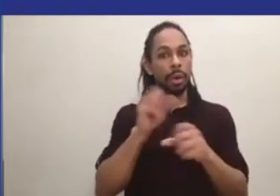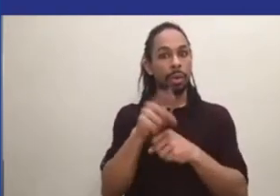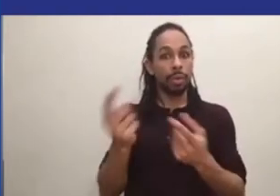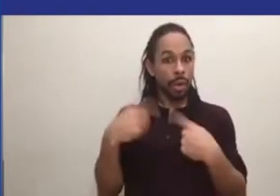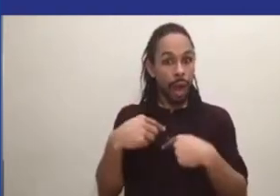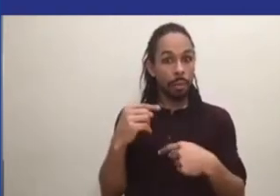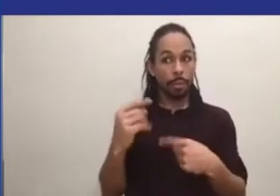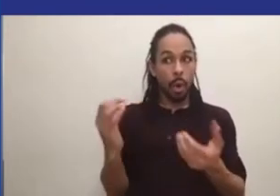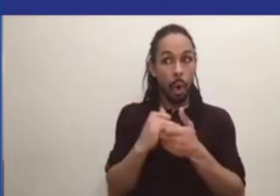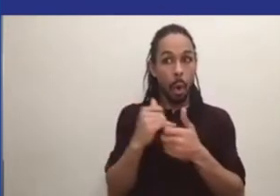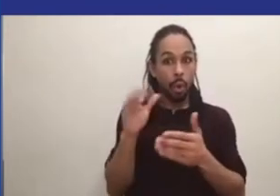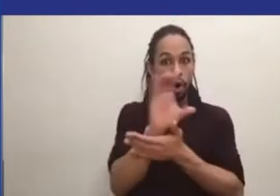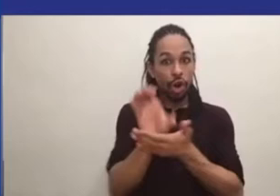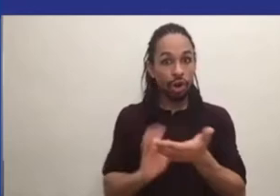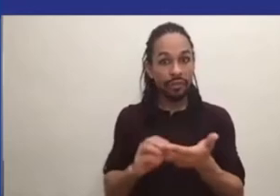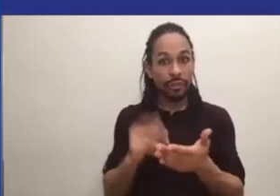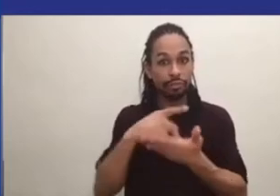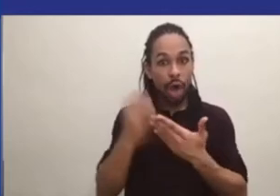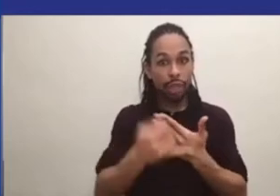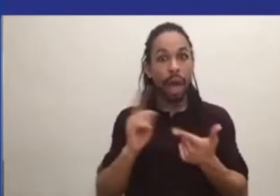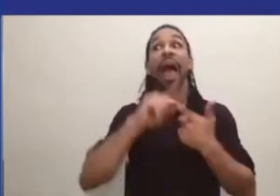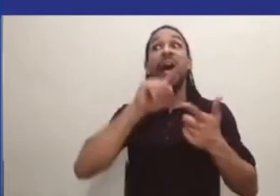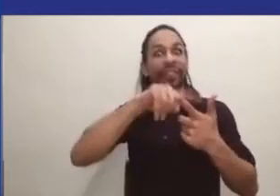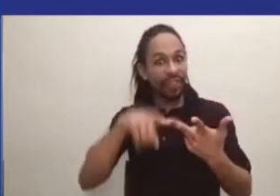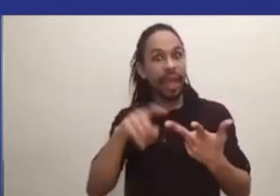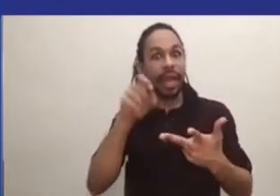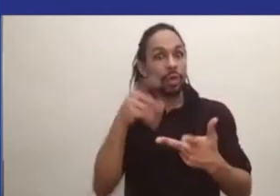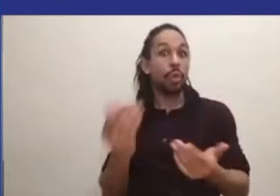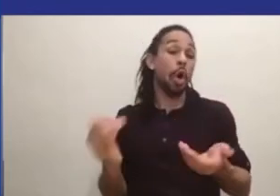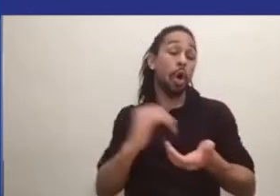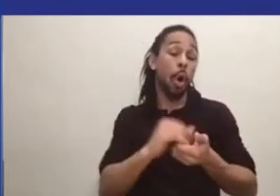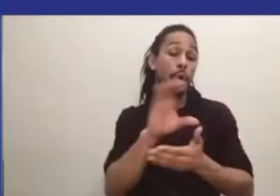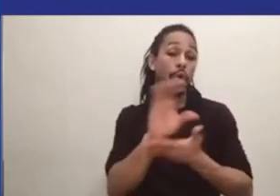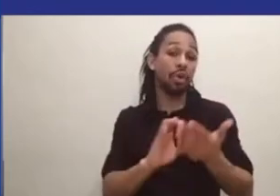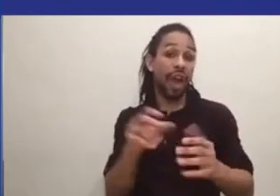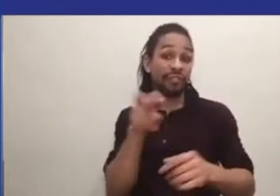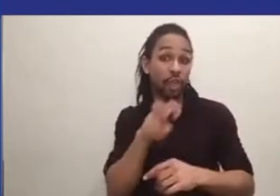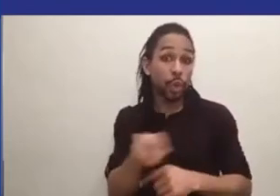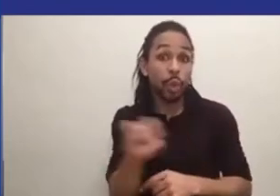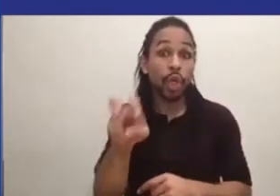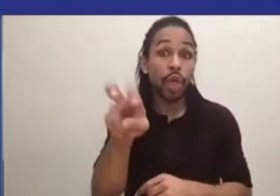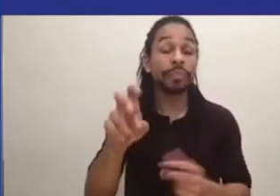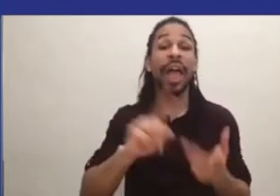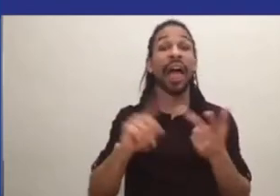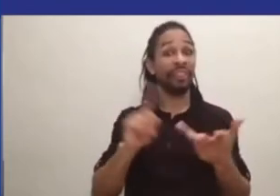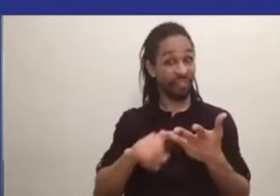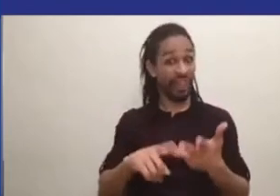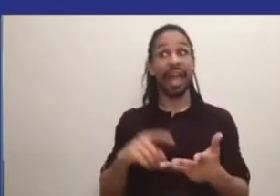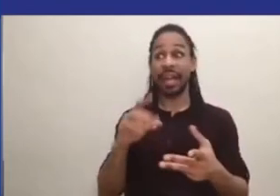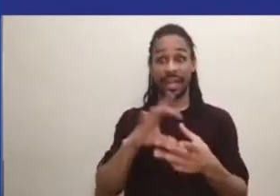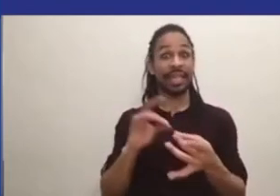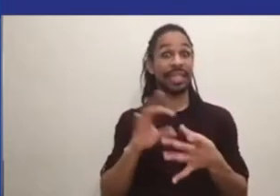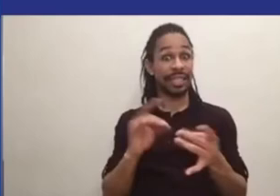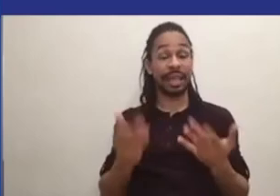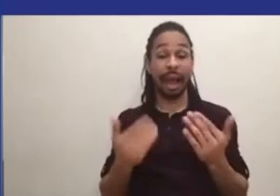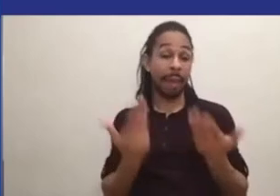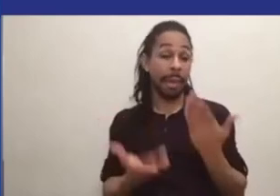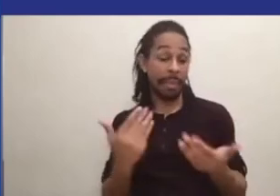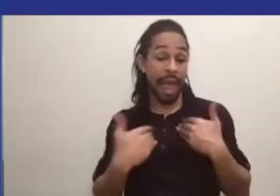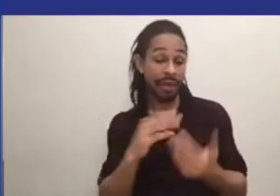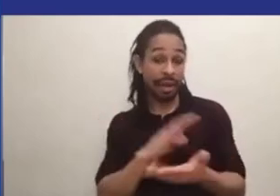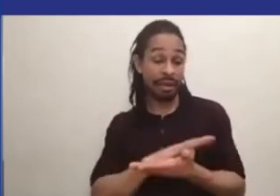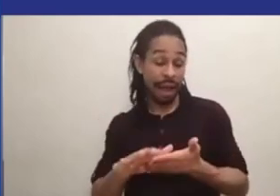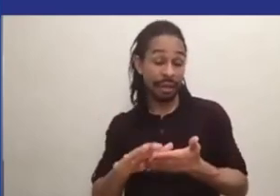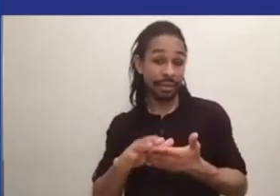choreograph a tour? And then from there, he was like, I may have something, a really nice project for you in a few months,